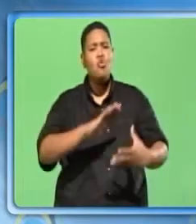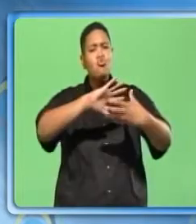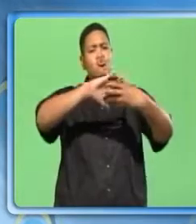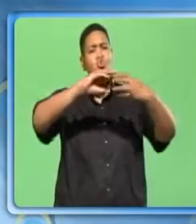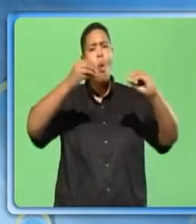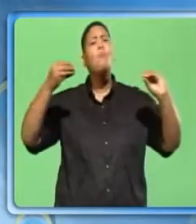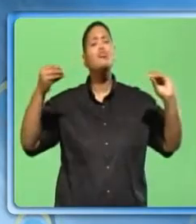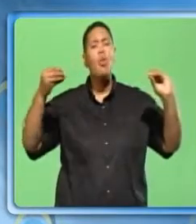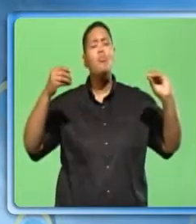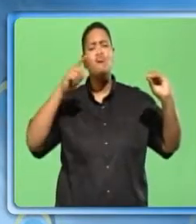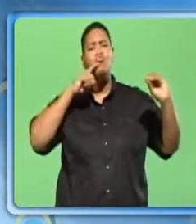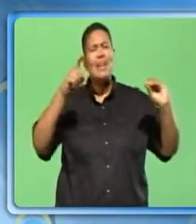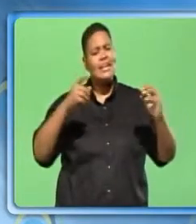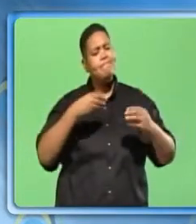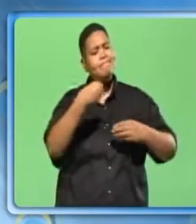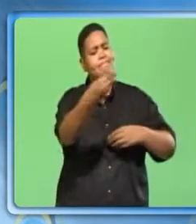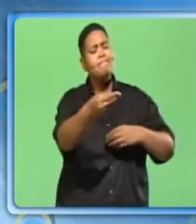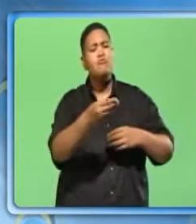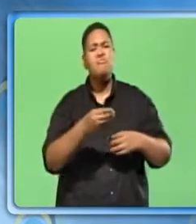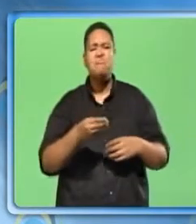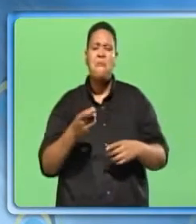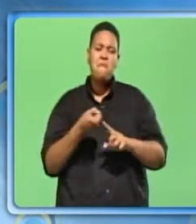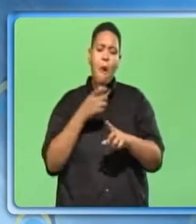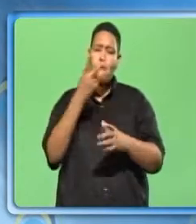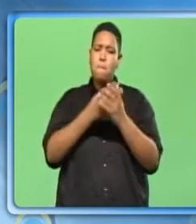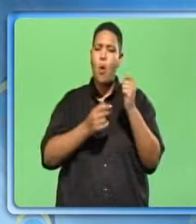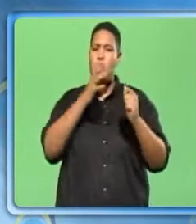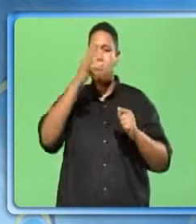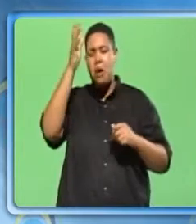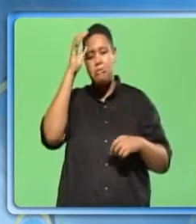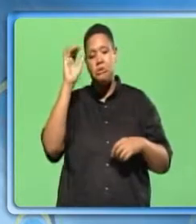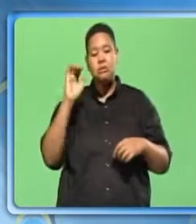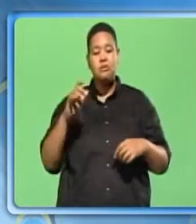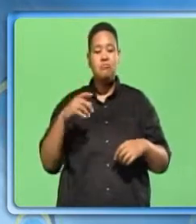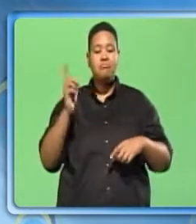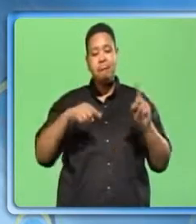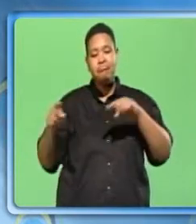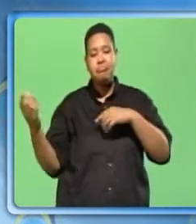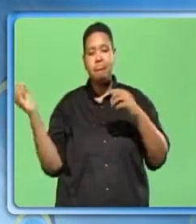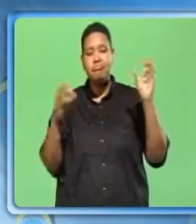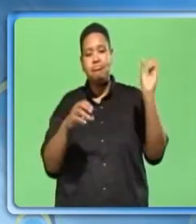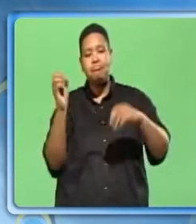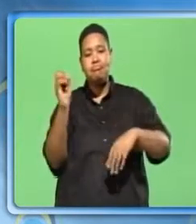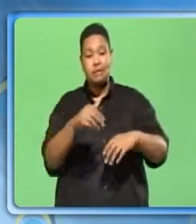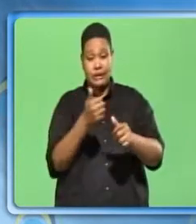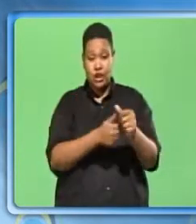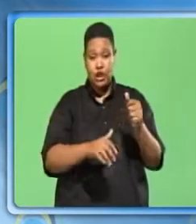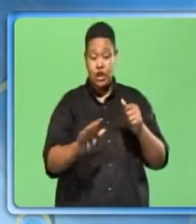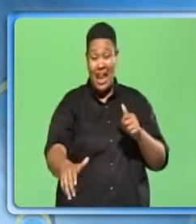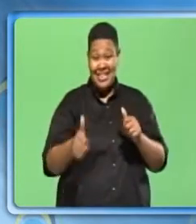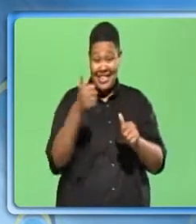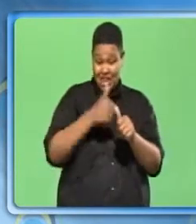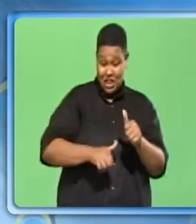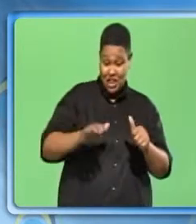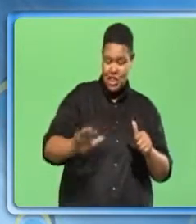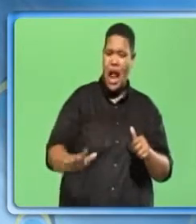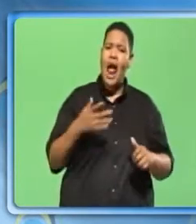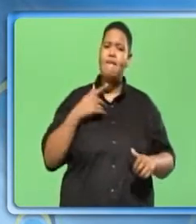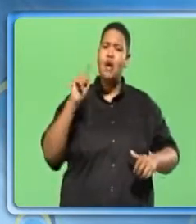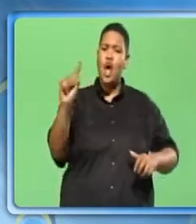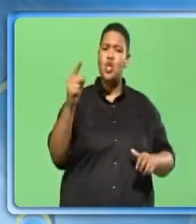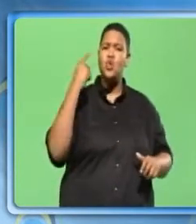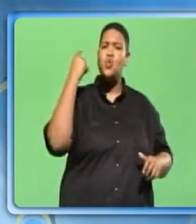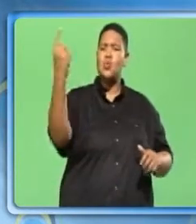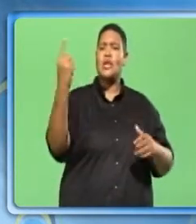Chromosomes are contributed randomly from both parents to each child. Therefore, each sibling inherits a unique set